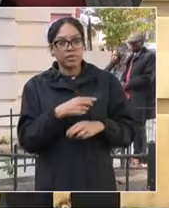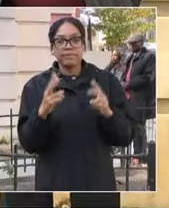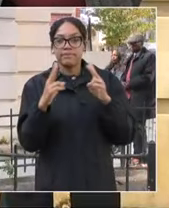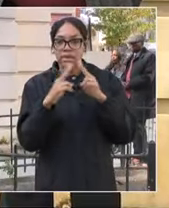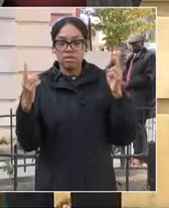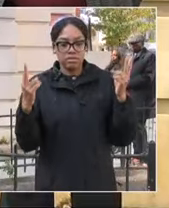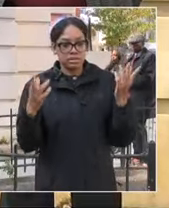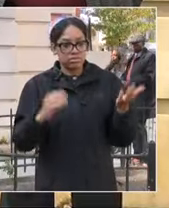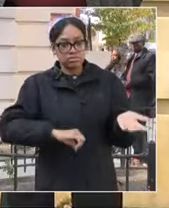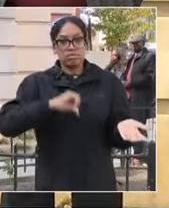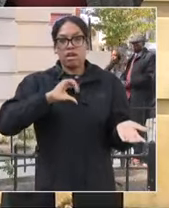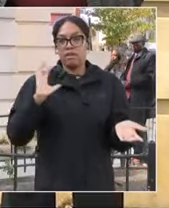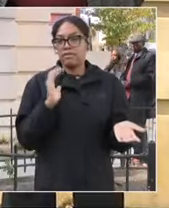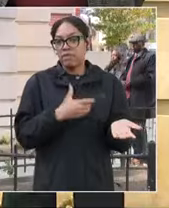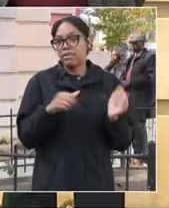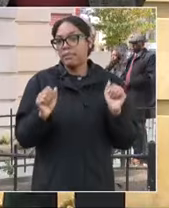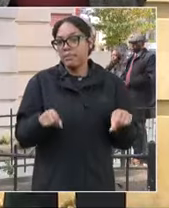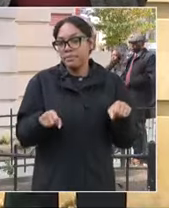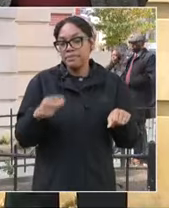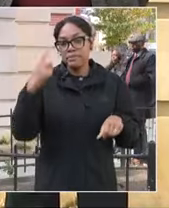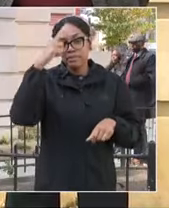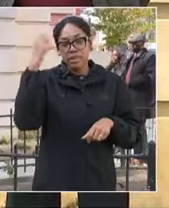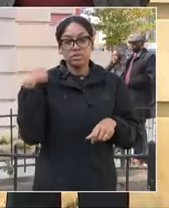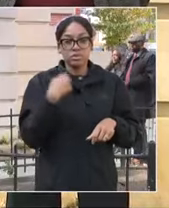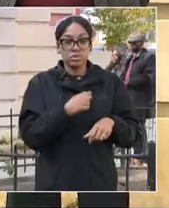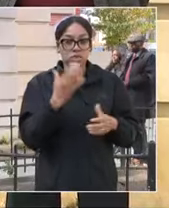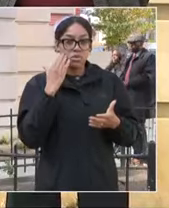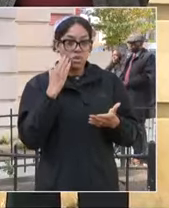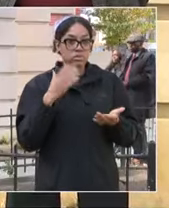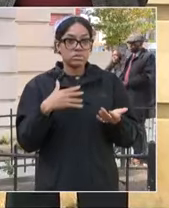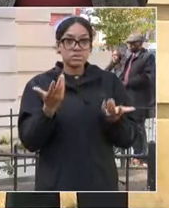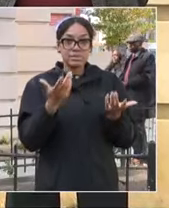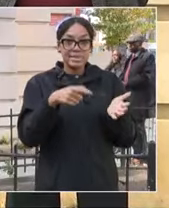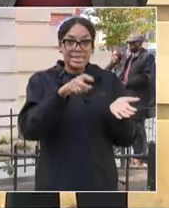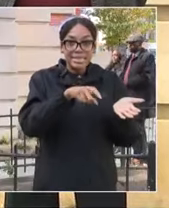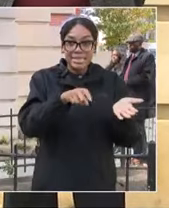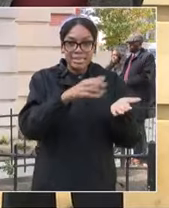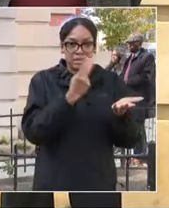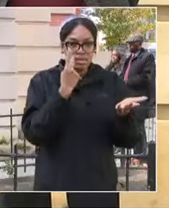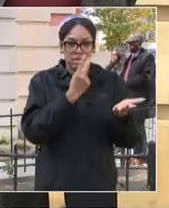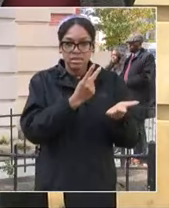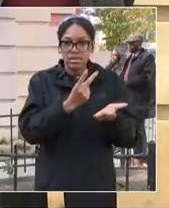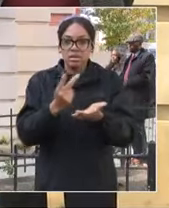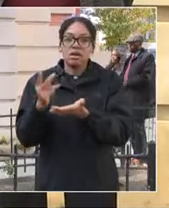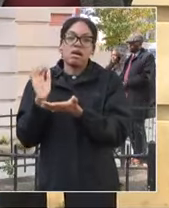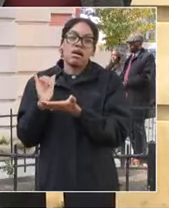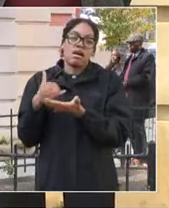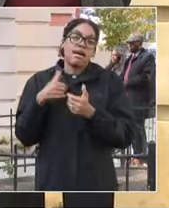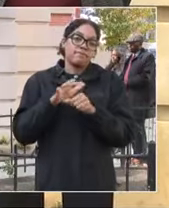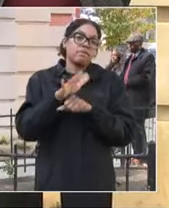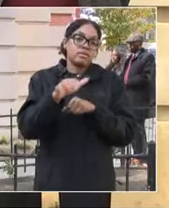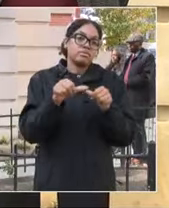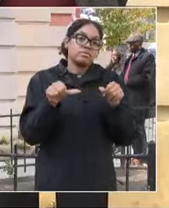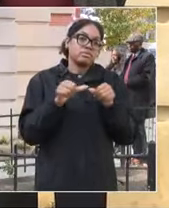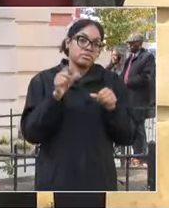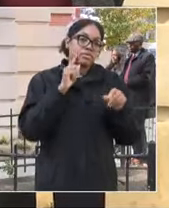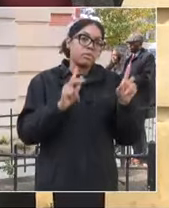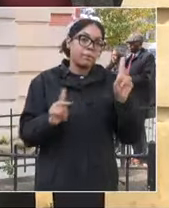it allows us to fill the gap that we know we had in our system, and now we have a place for anyone who wants to come inside